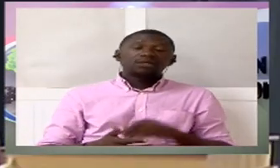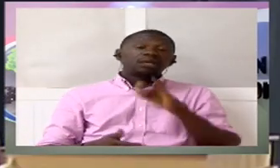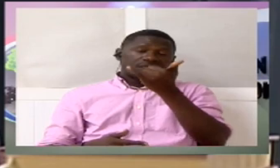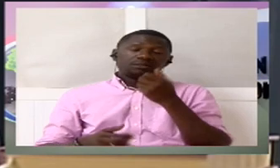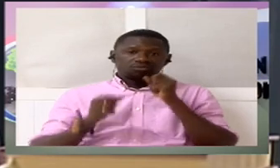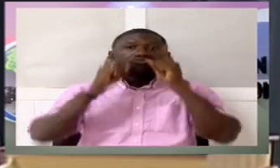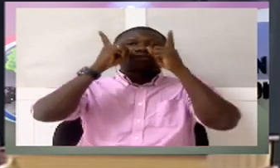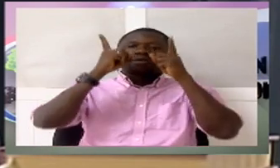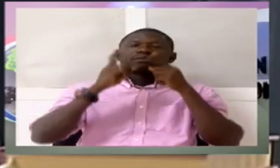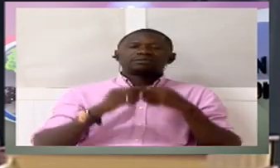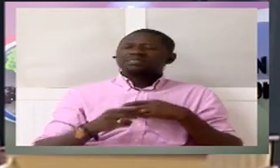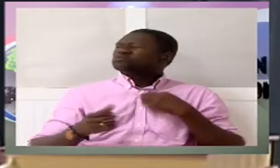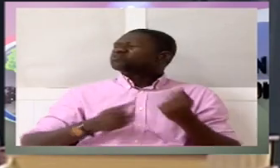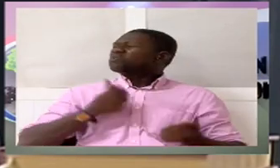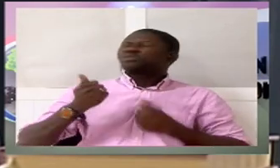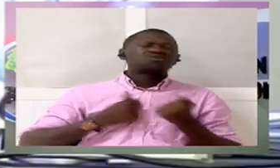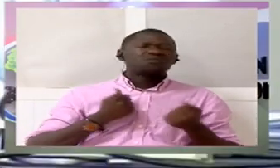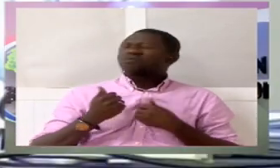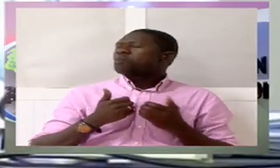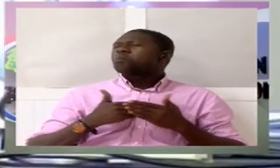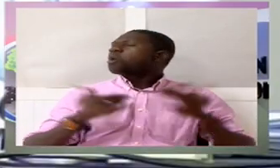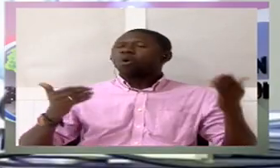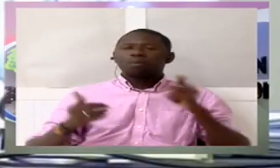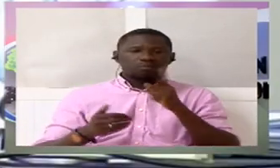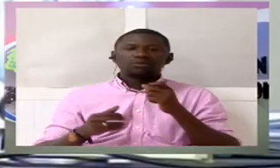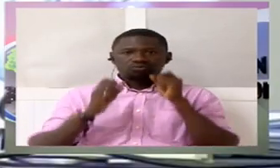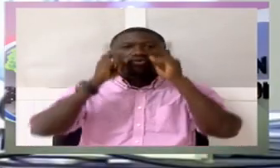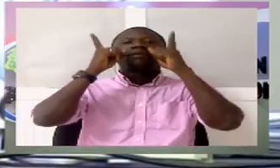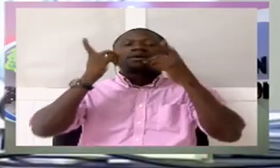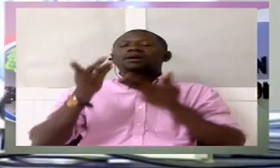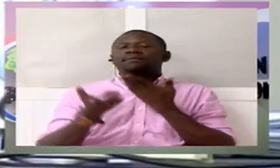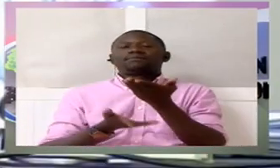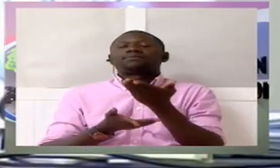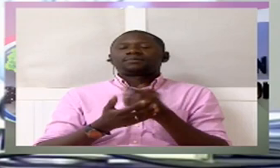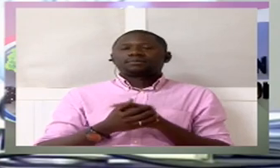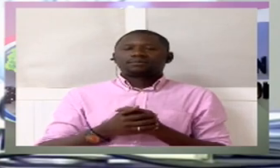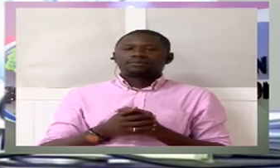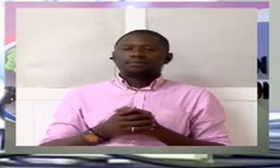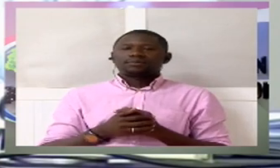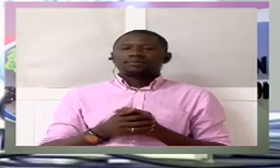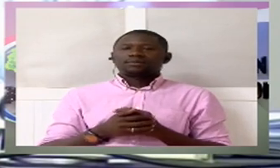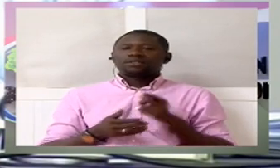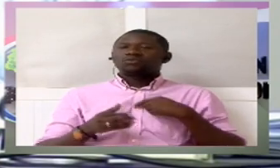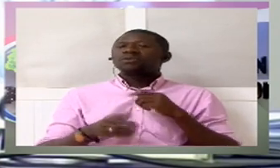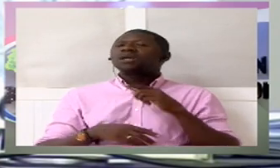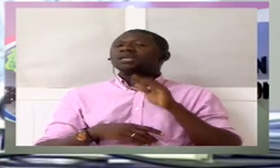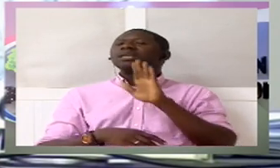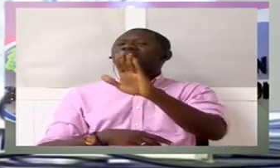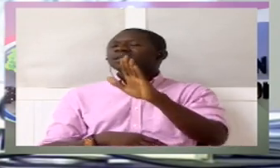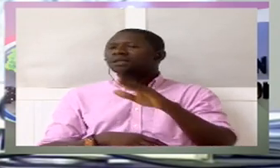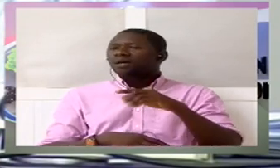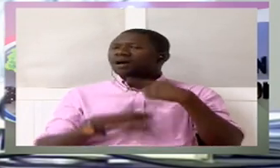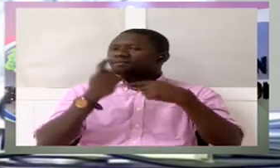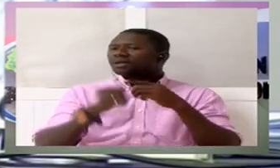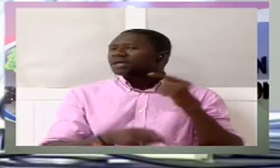survived, despite suffering a lot. And did you eventually get to hear who shot